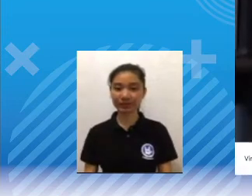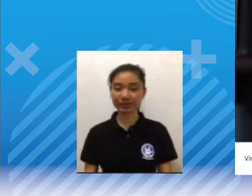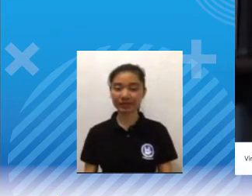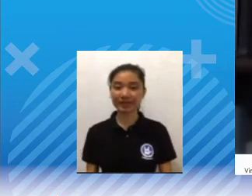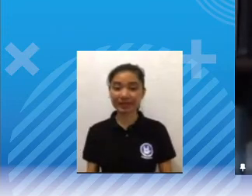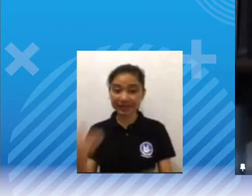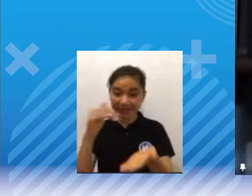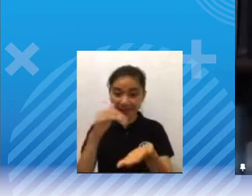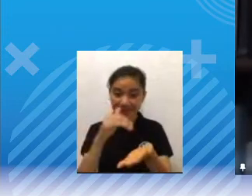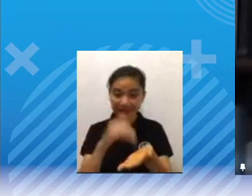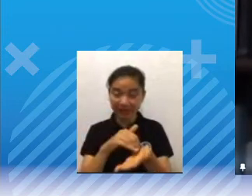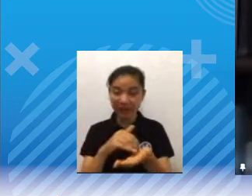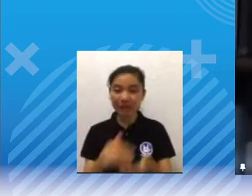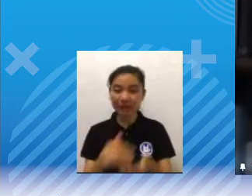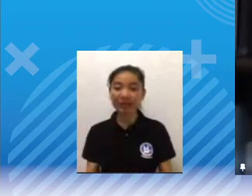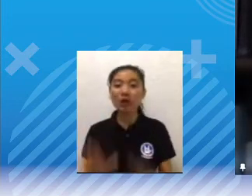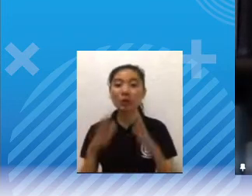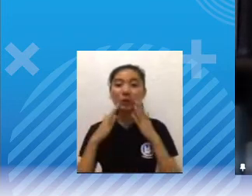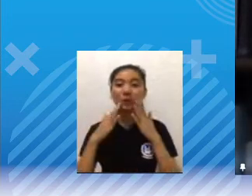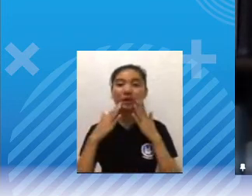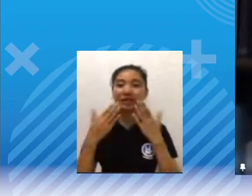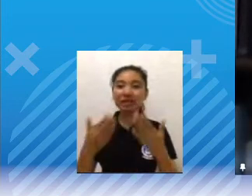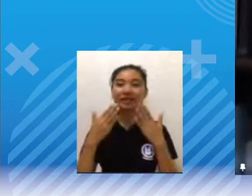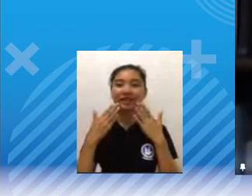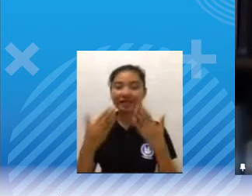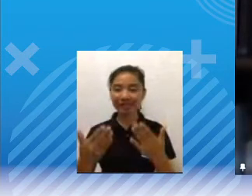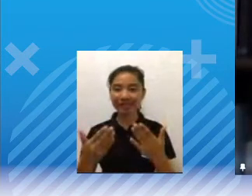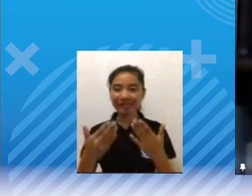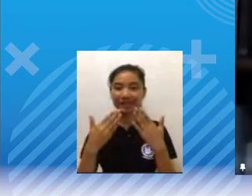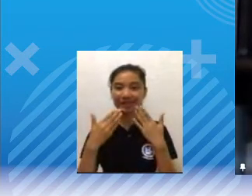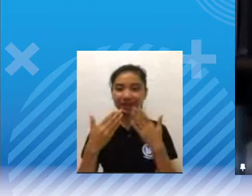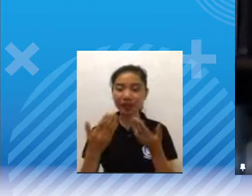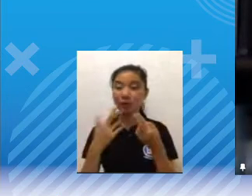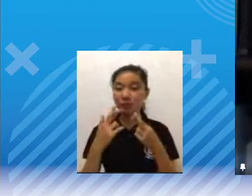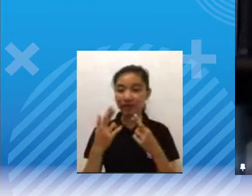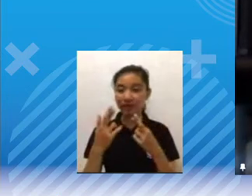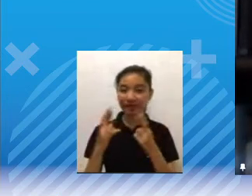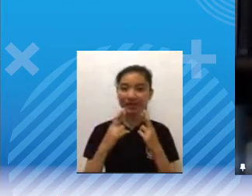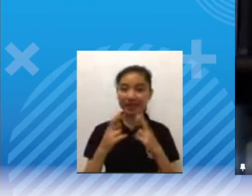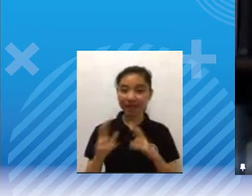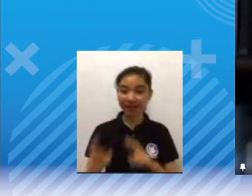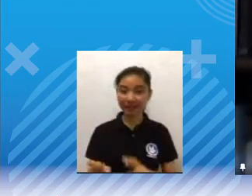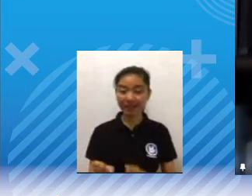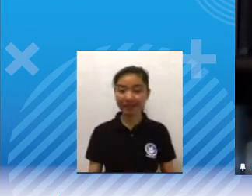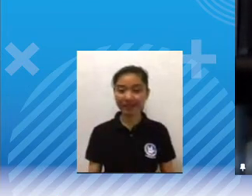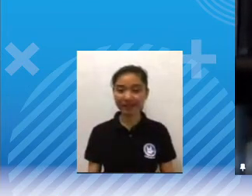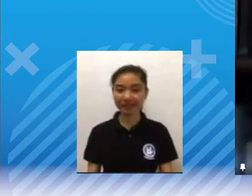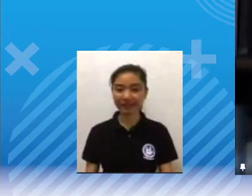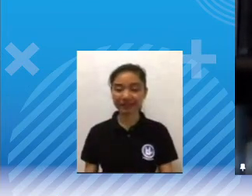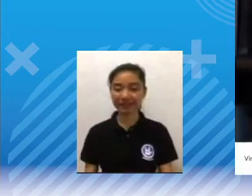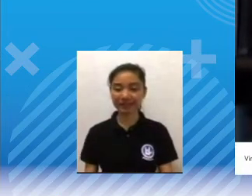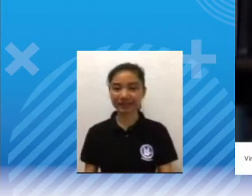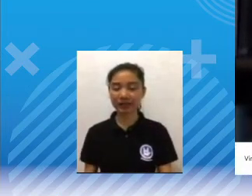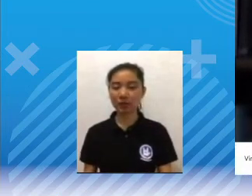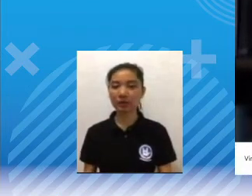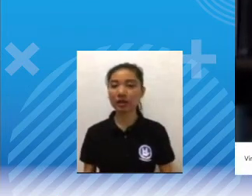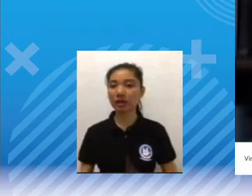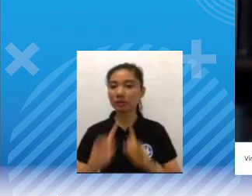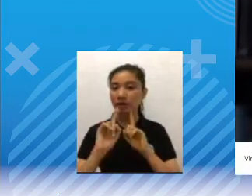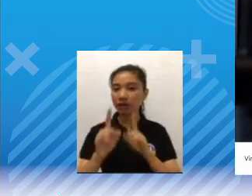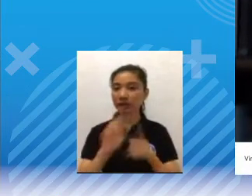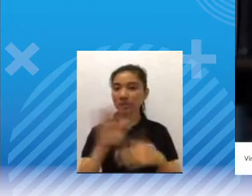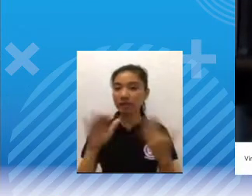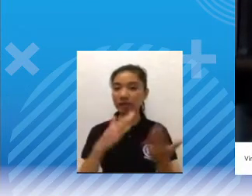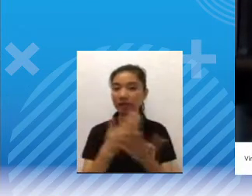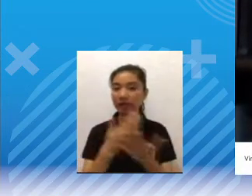Bago yun, syempre, pasasalamat po sa ating mga reactors po at mga sharers. So, para po namin masagot ang inyong mga